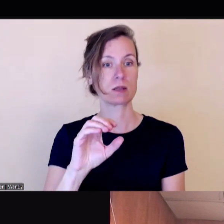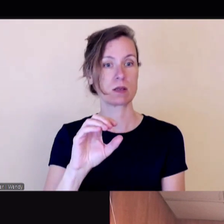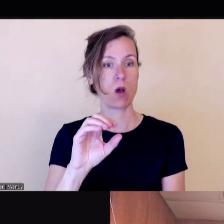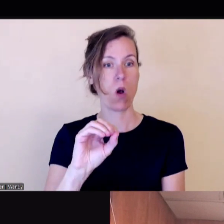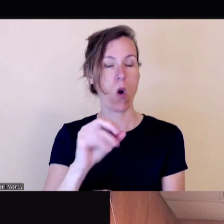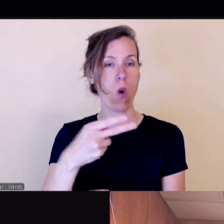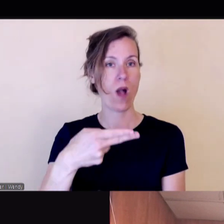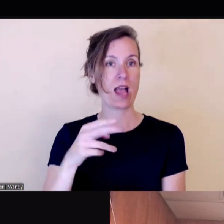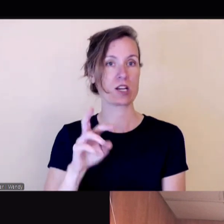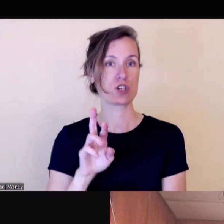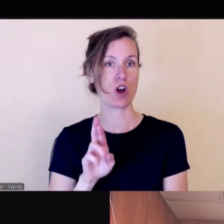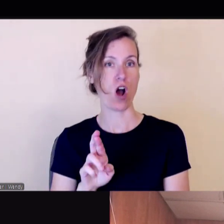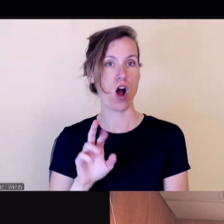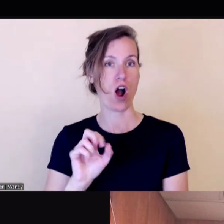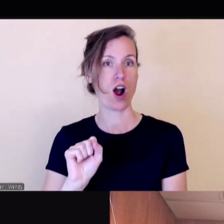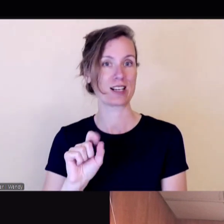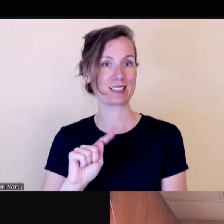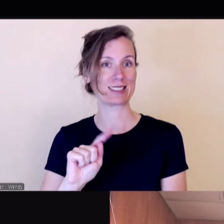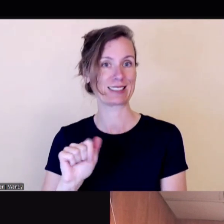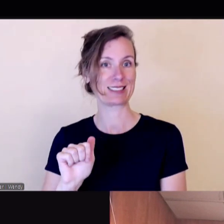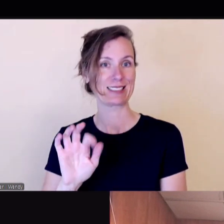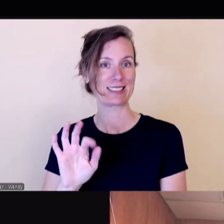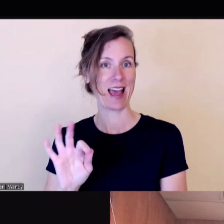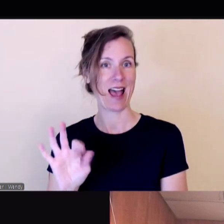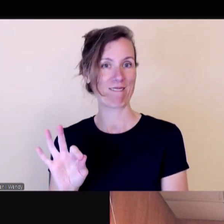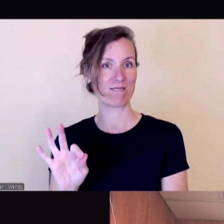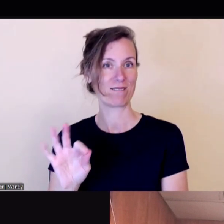together, at